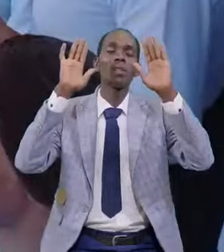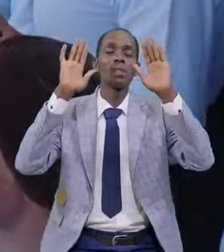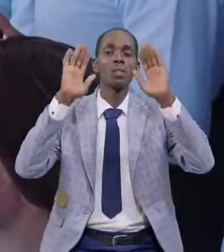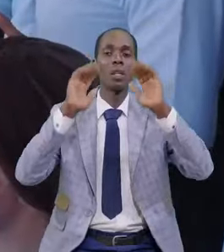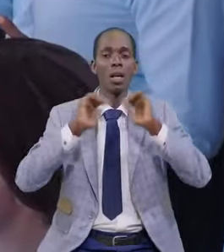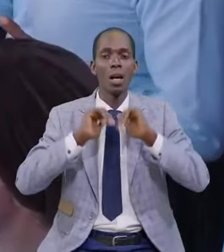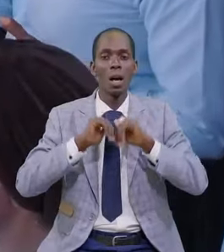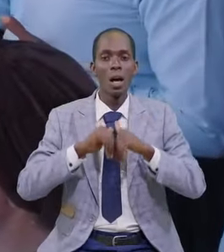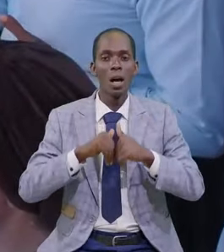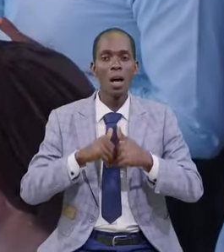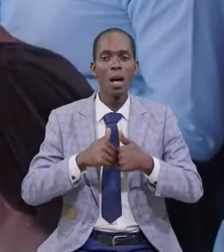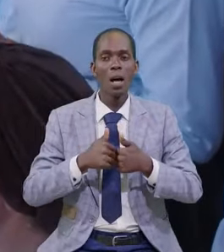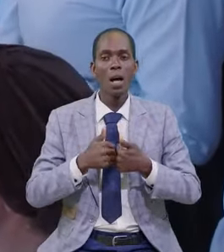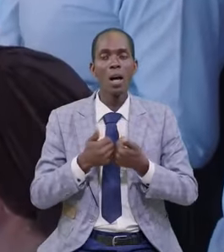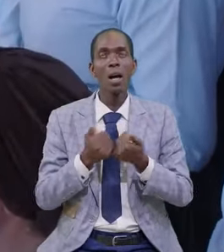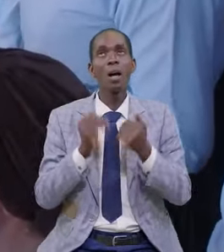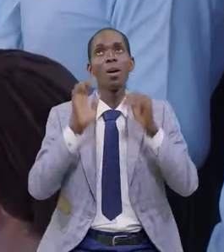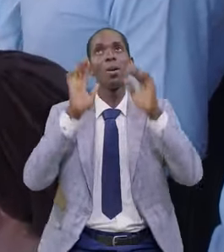singing